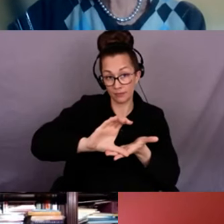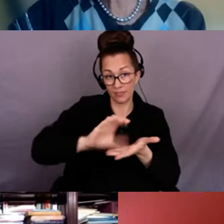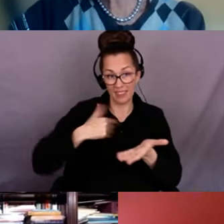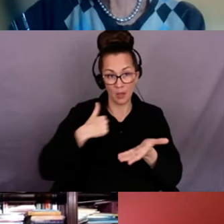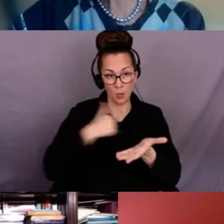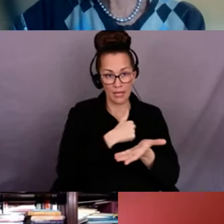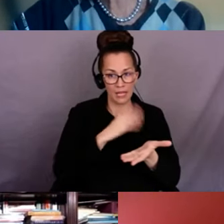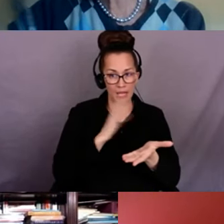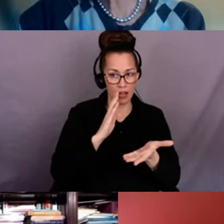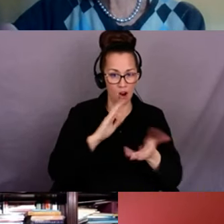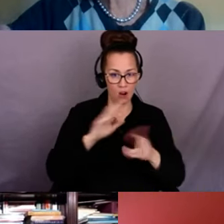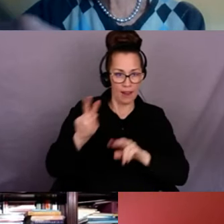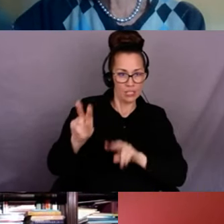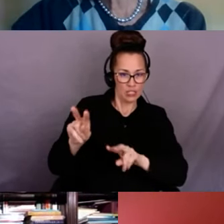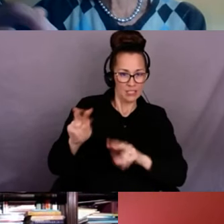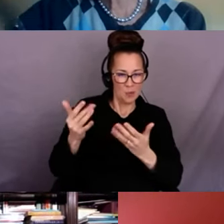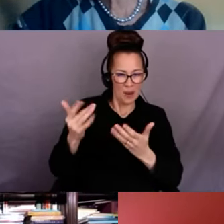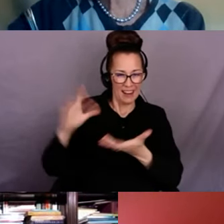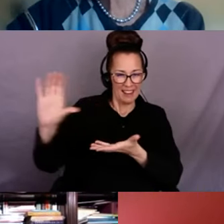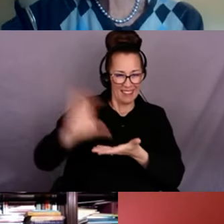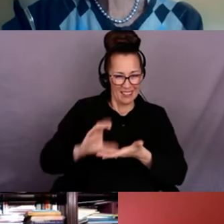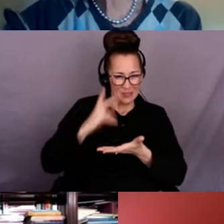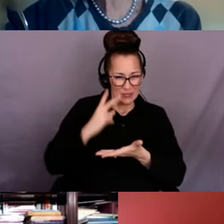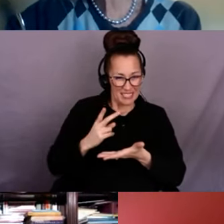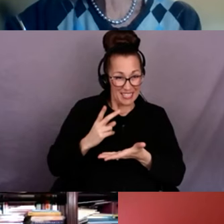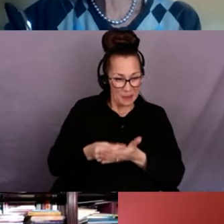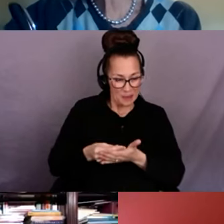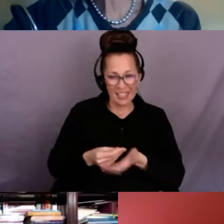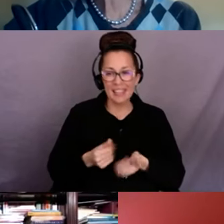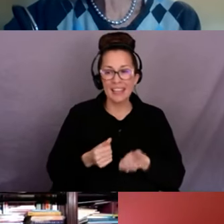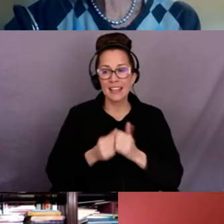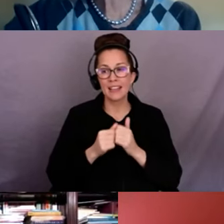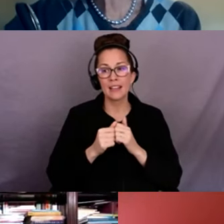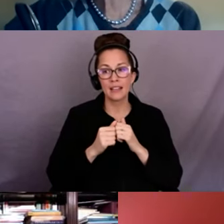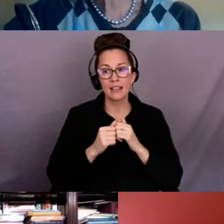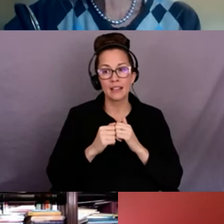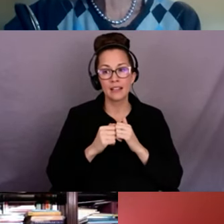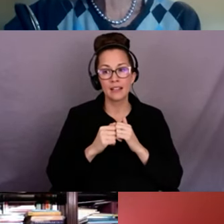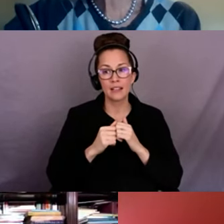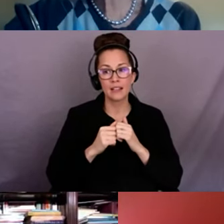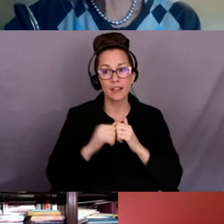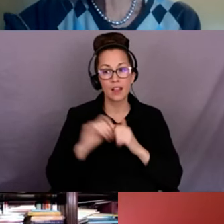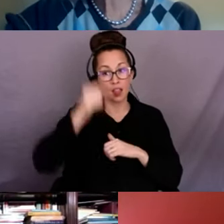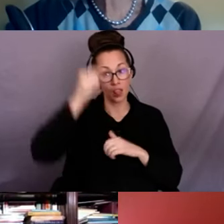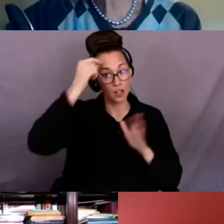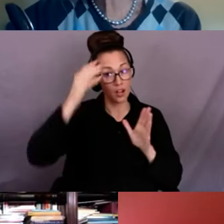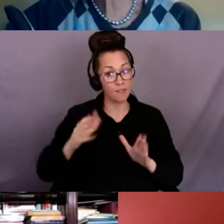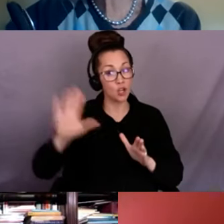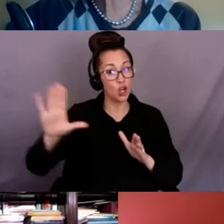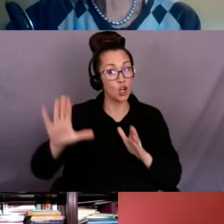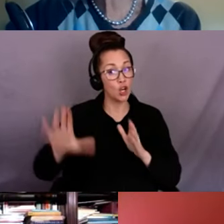are obviously anxiously awaiting a final enacted budget to see how things play out. But the governor's additional dollars